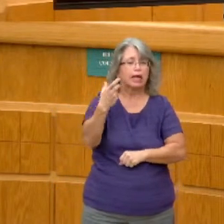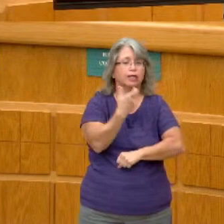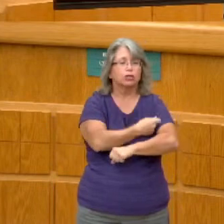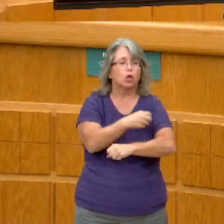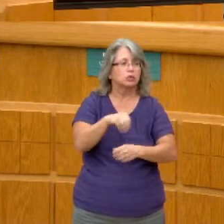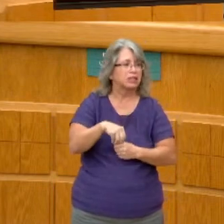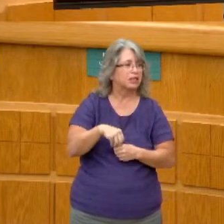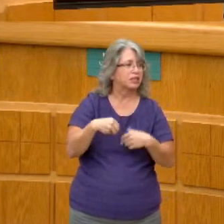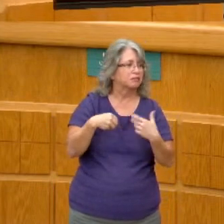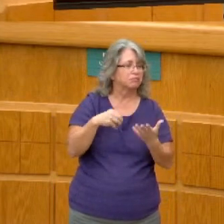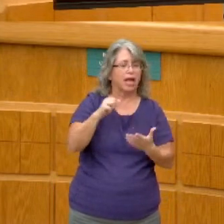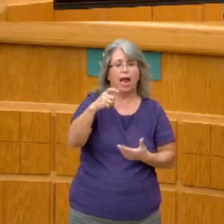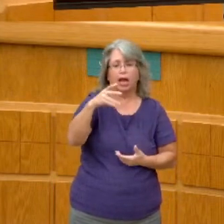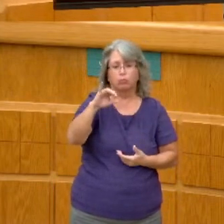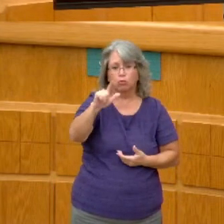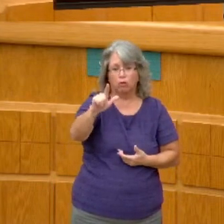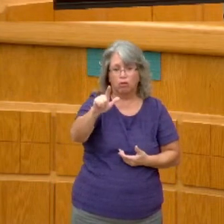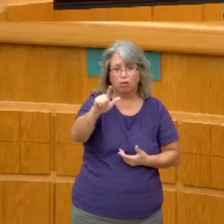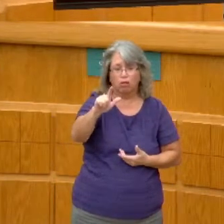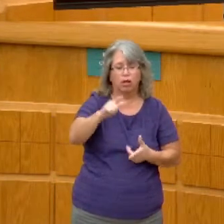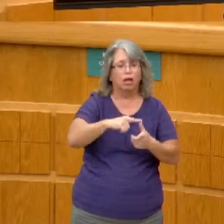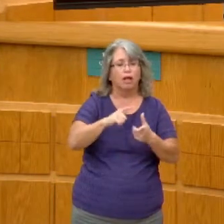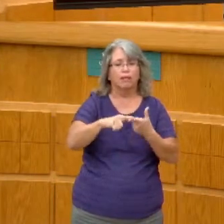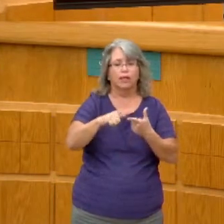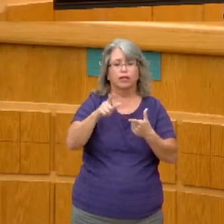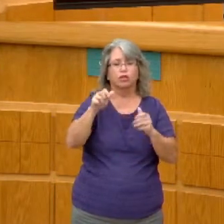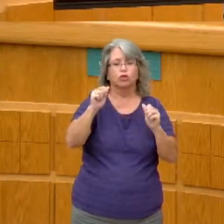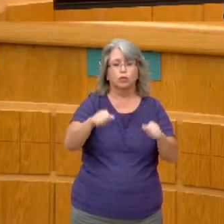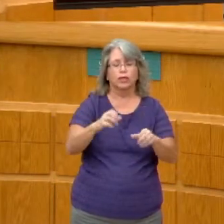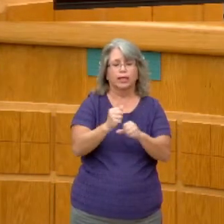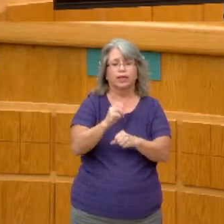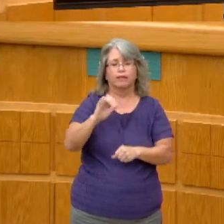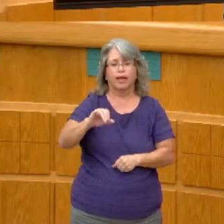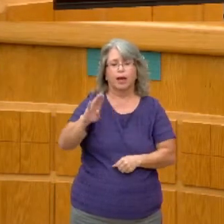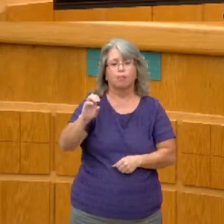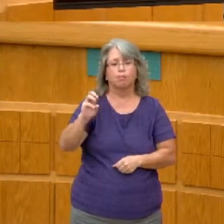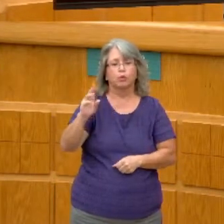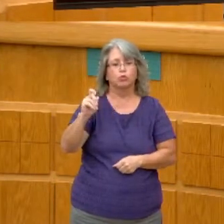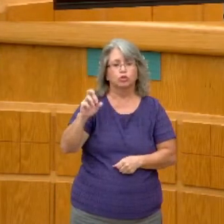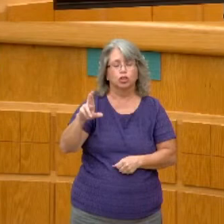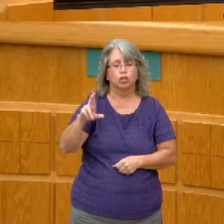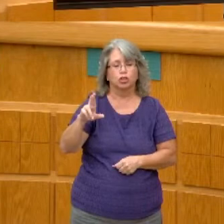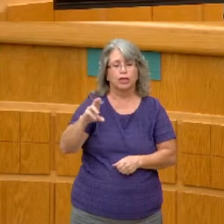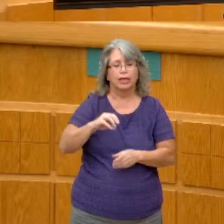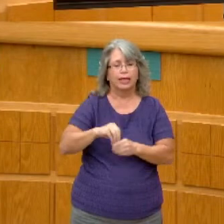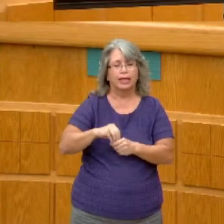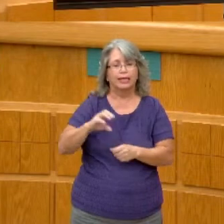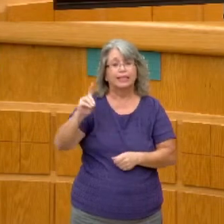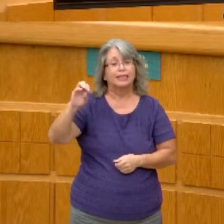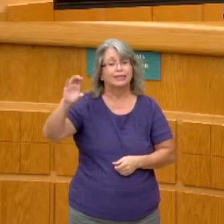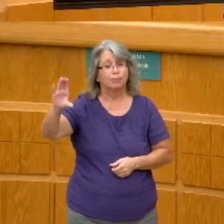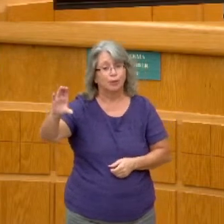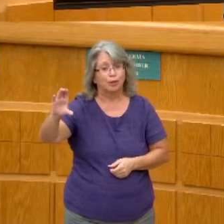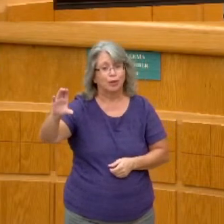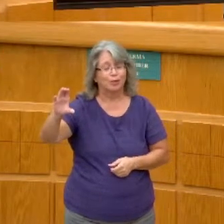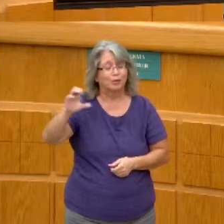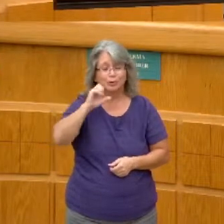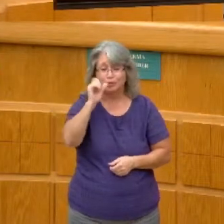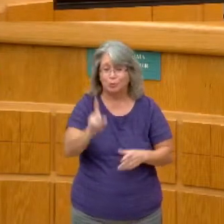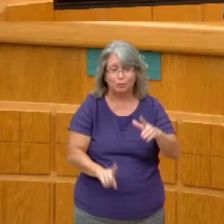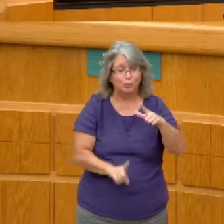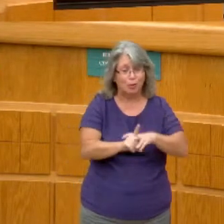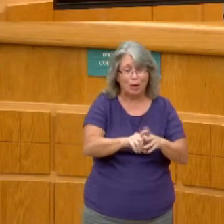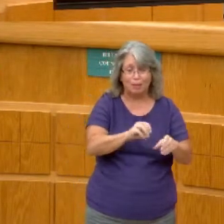get your booster until December. And so you wouldn't be there September 20th trying to get your booster because you